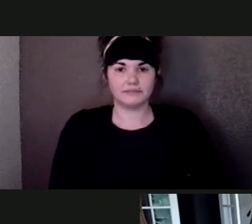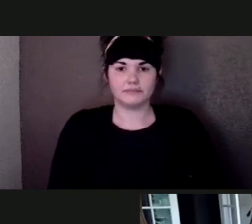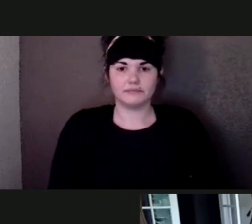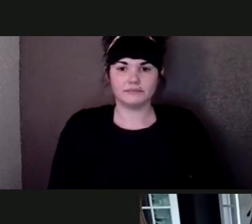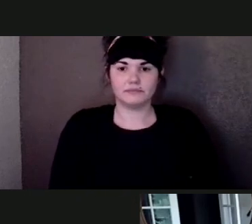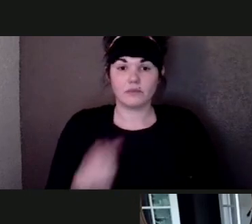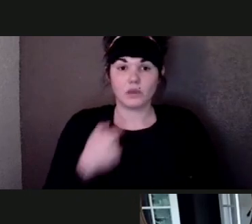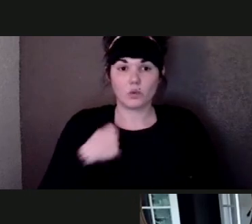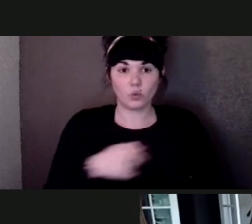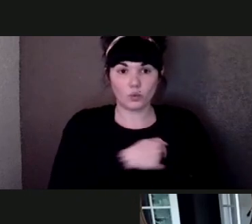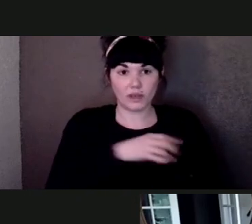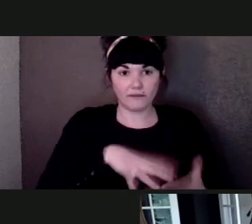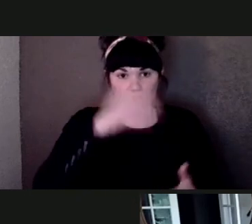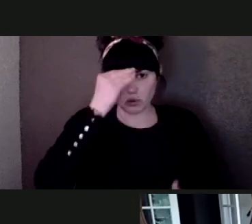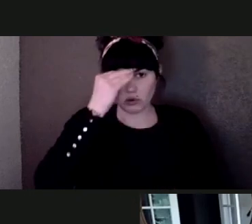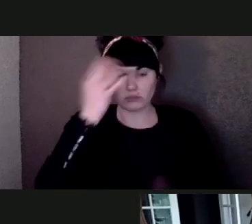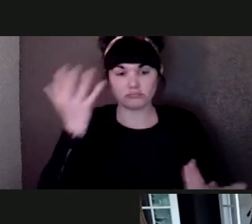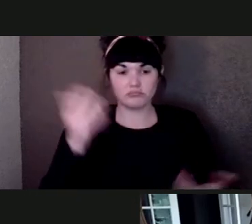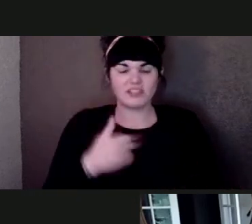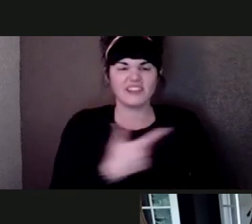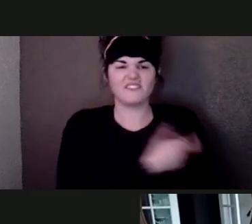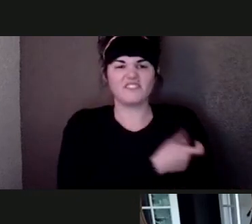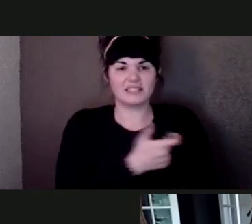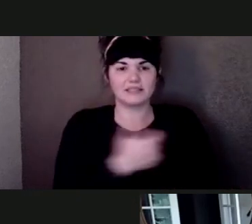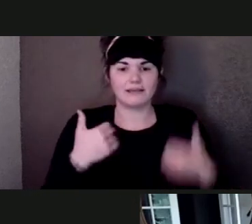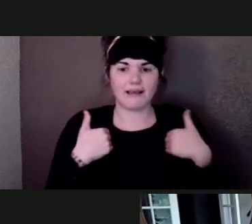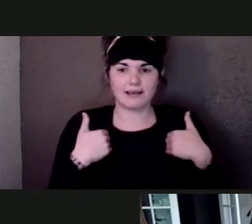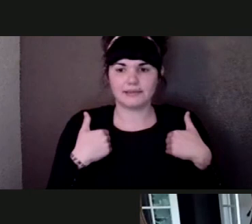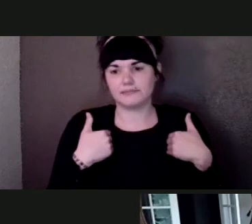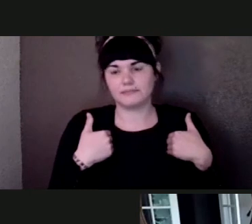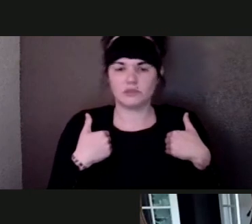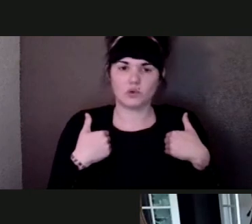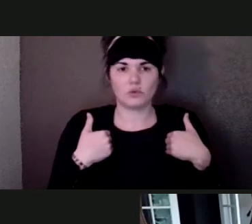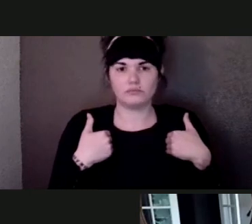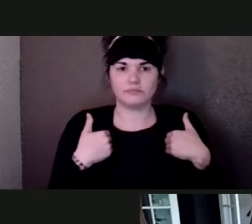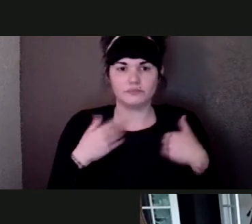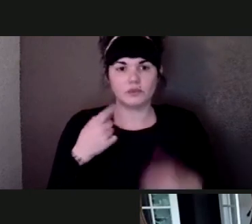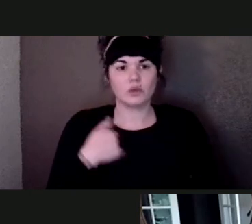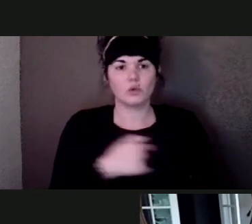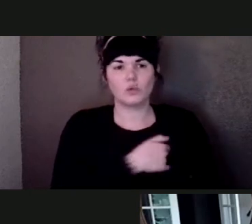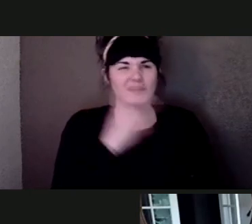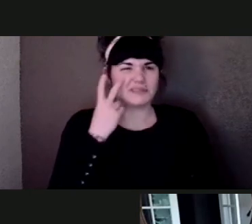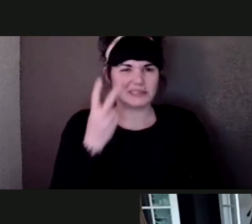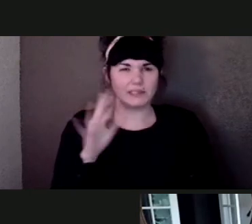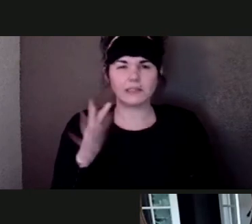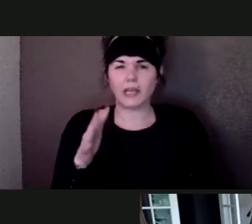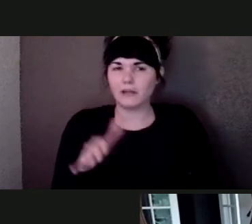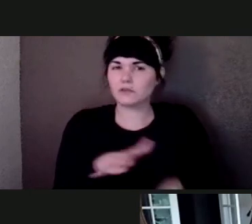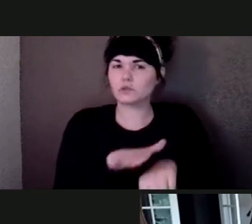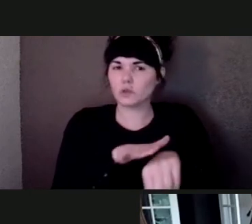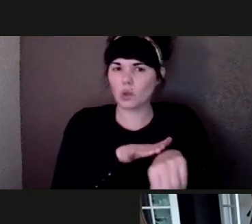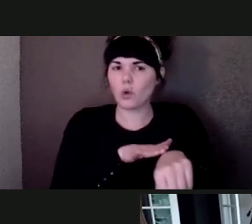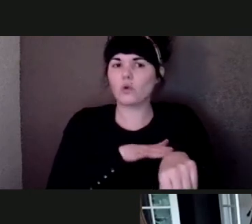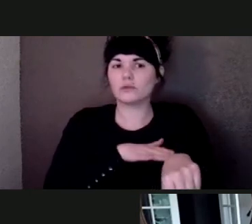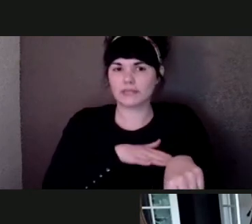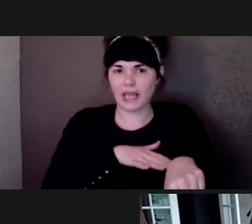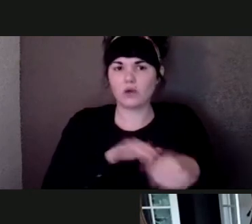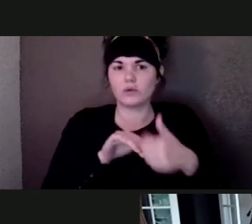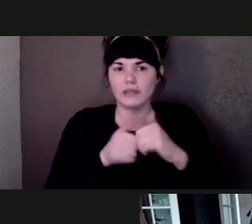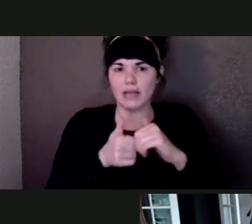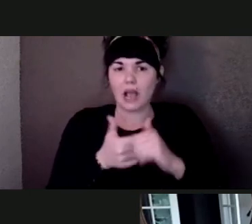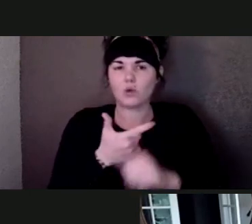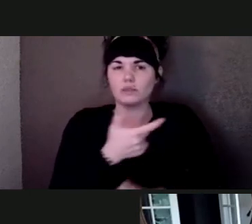learned, um, the vaccine has, um, you know, we've, we've seen a sort of slow down in how it's being administered.